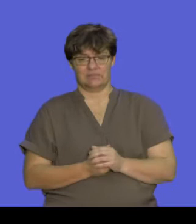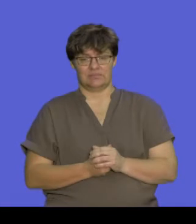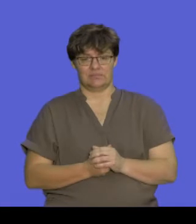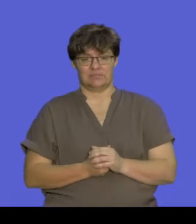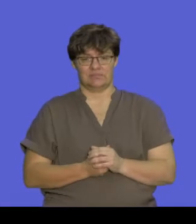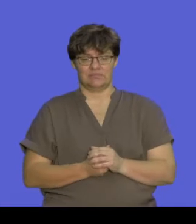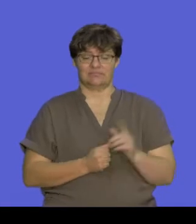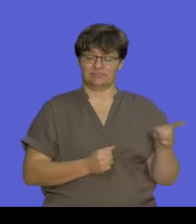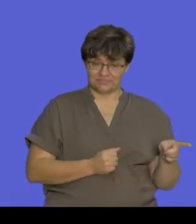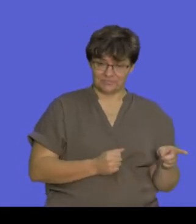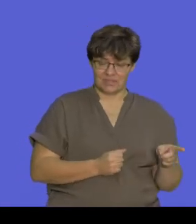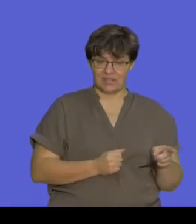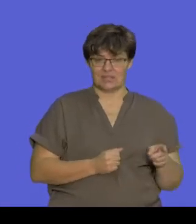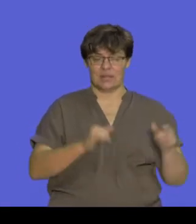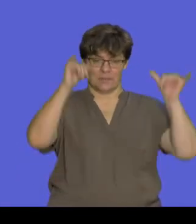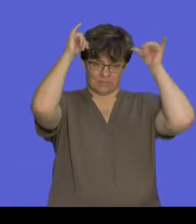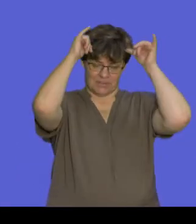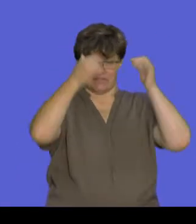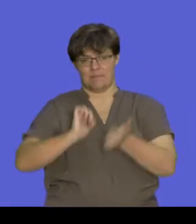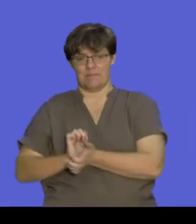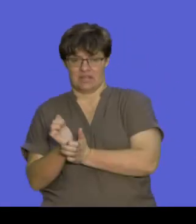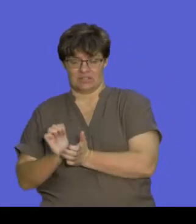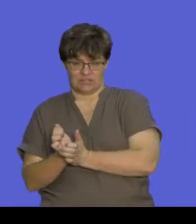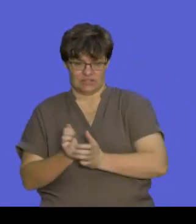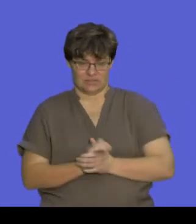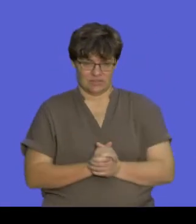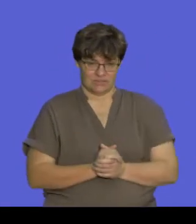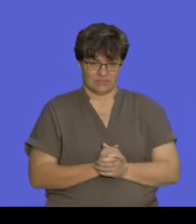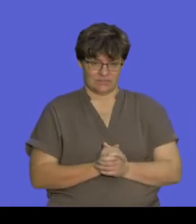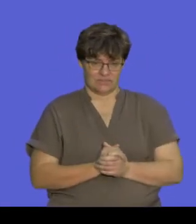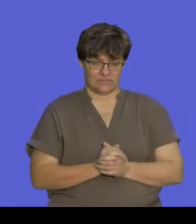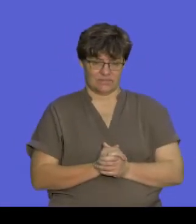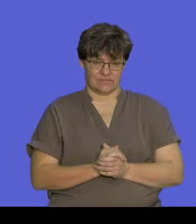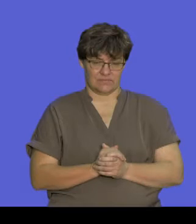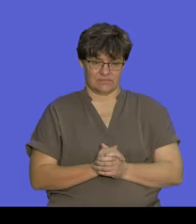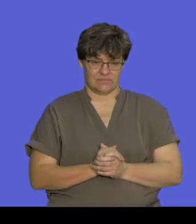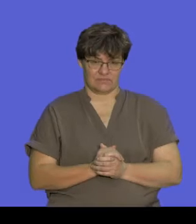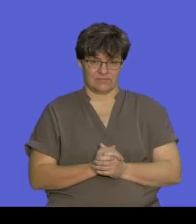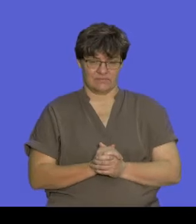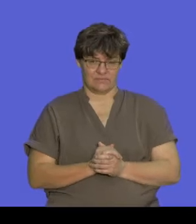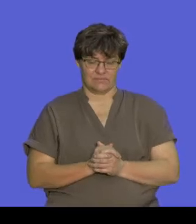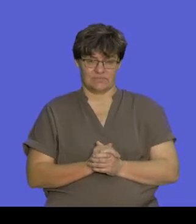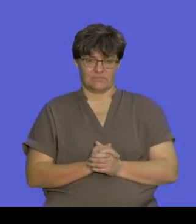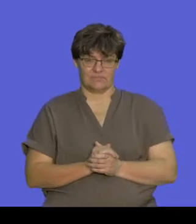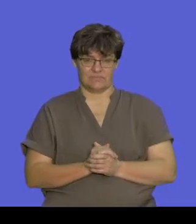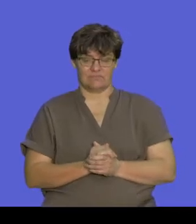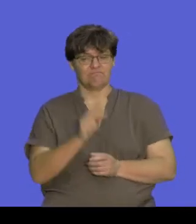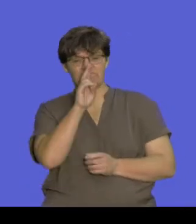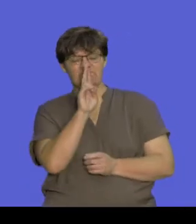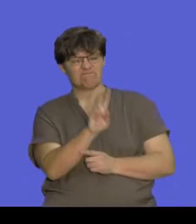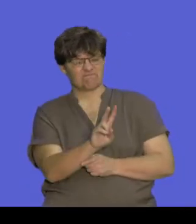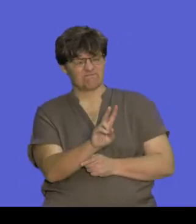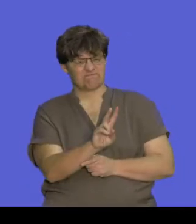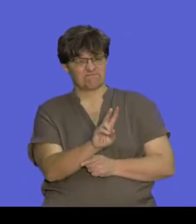And this outcome would be beef and mash. And so we can see all